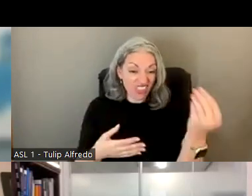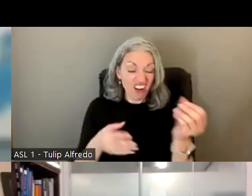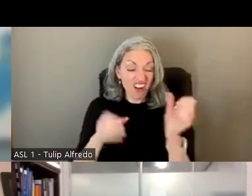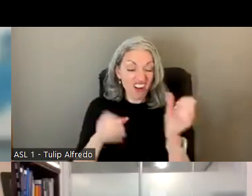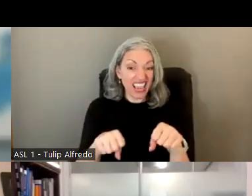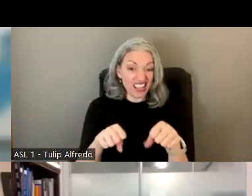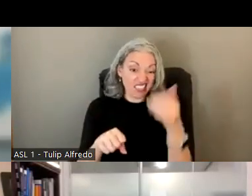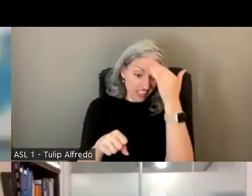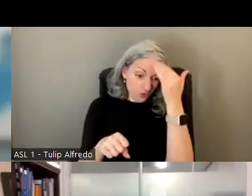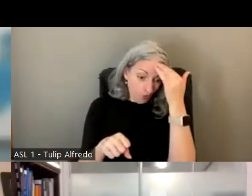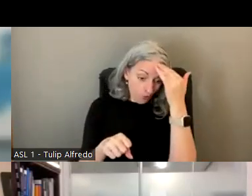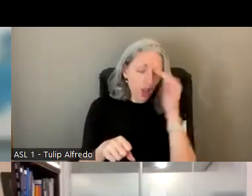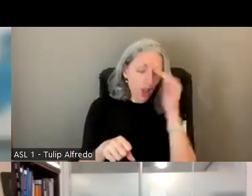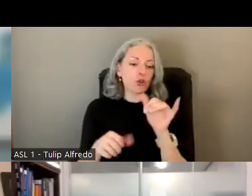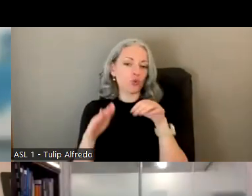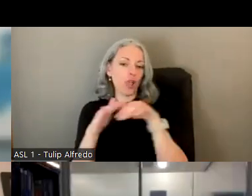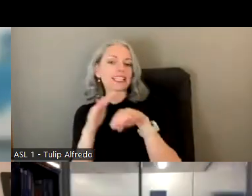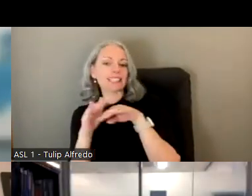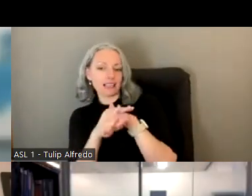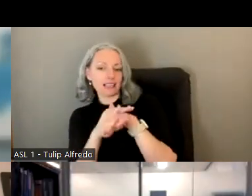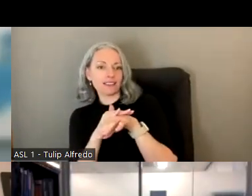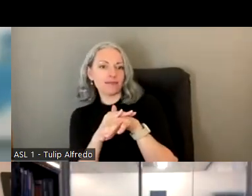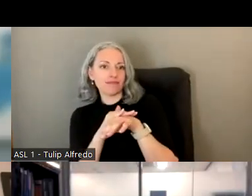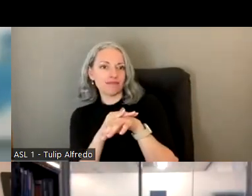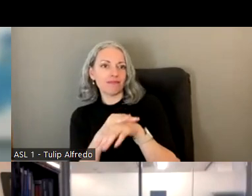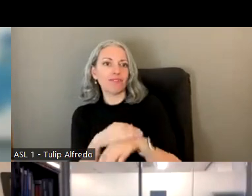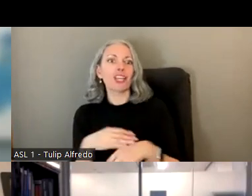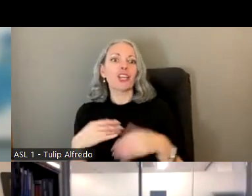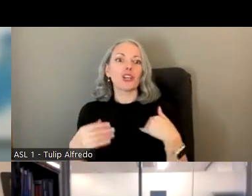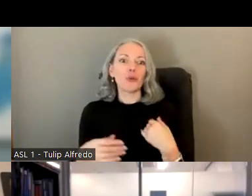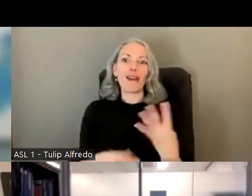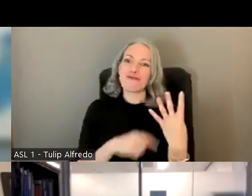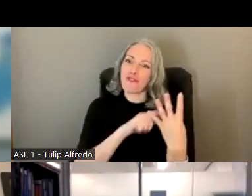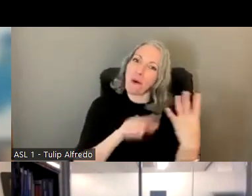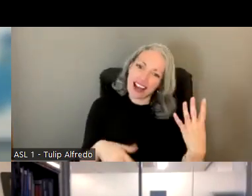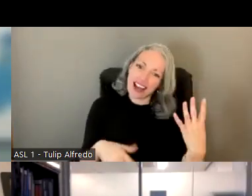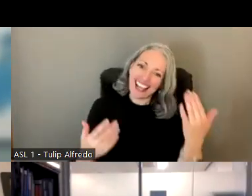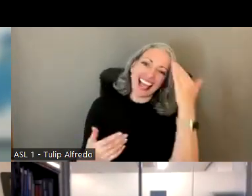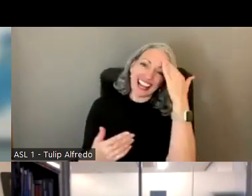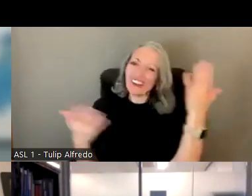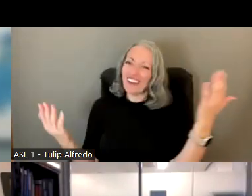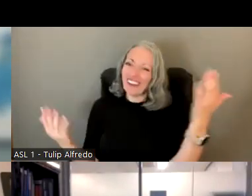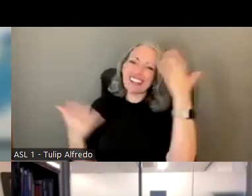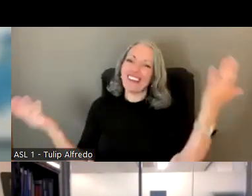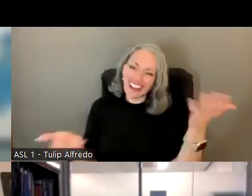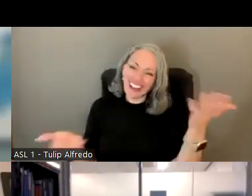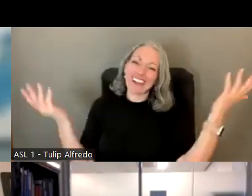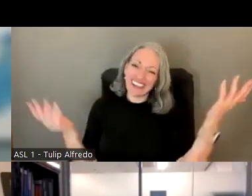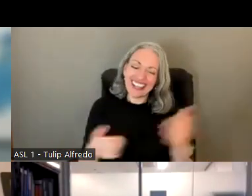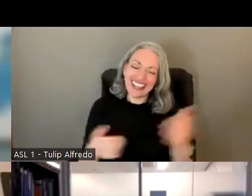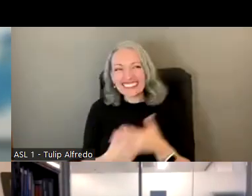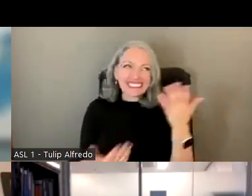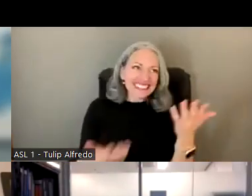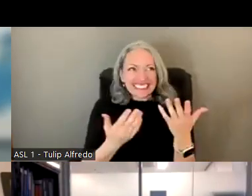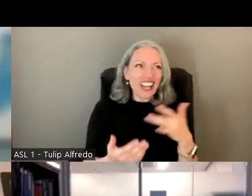that they know about it and can help them access it. Okay, well, you have 4. I know, but I said like respite or I